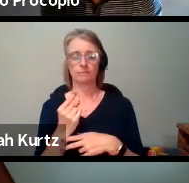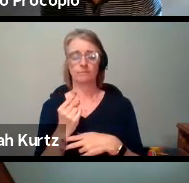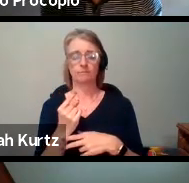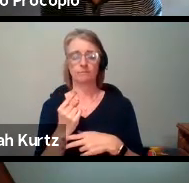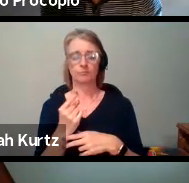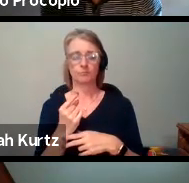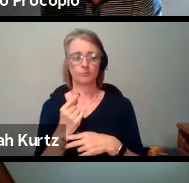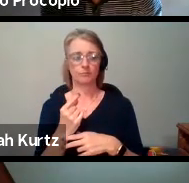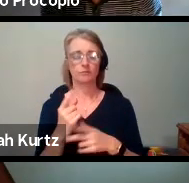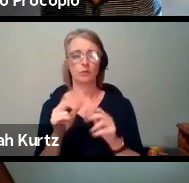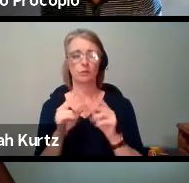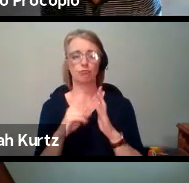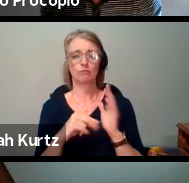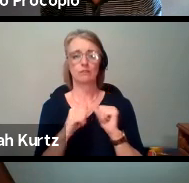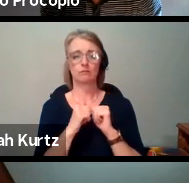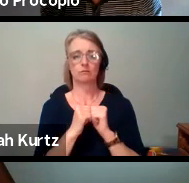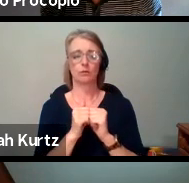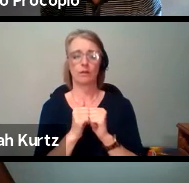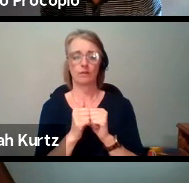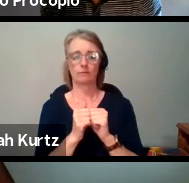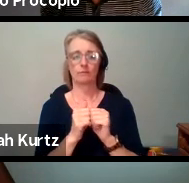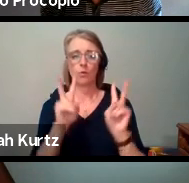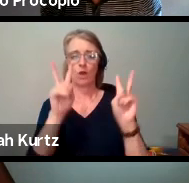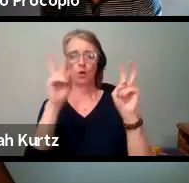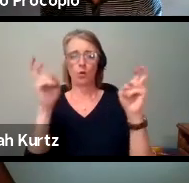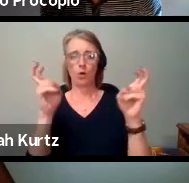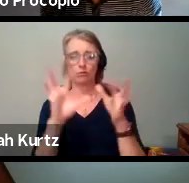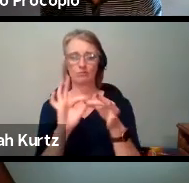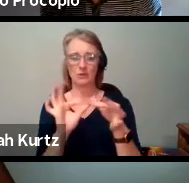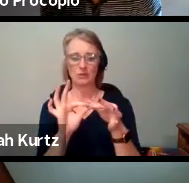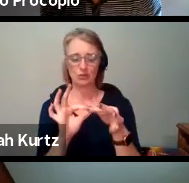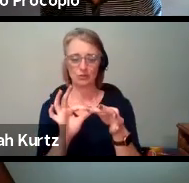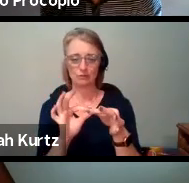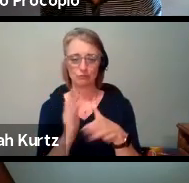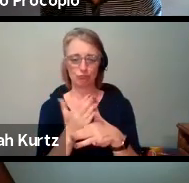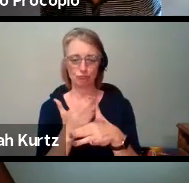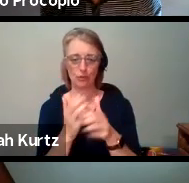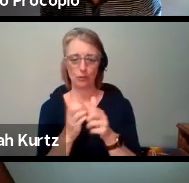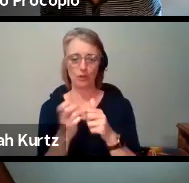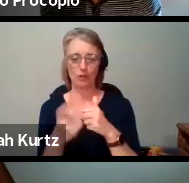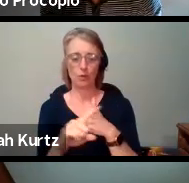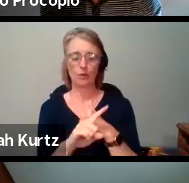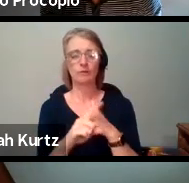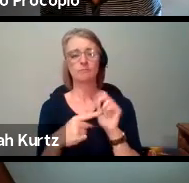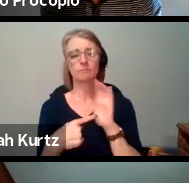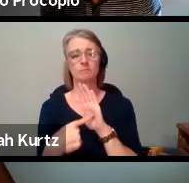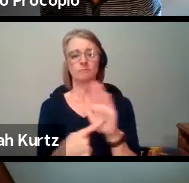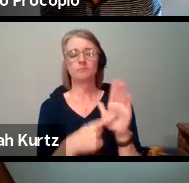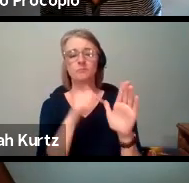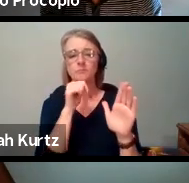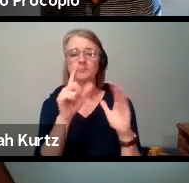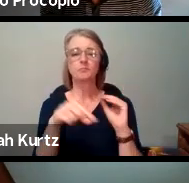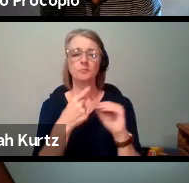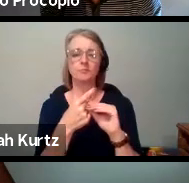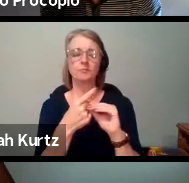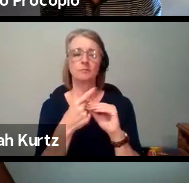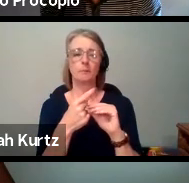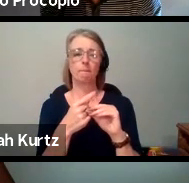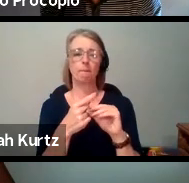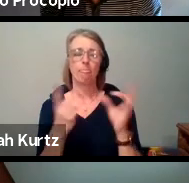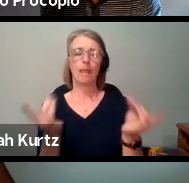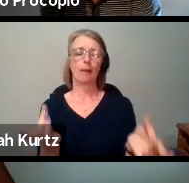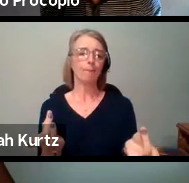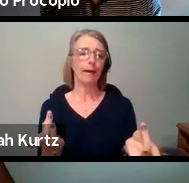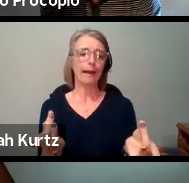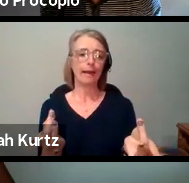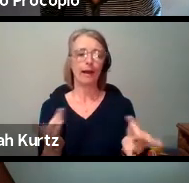think we could all do that again. I did have a quote I wanted to share, which speaks to, this is not about the kumbaya. This is not